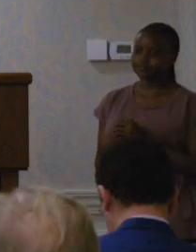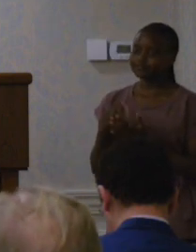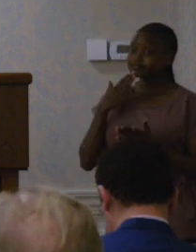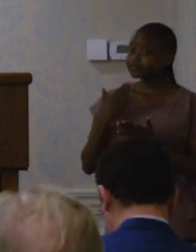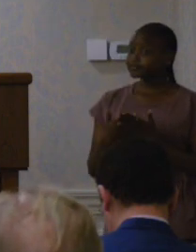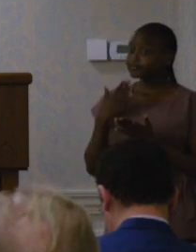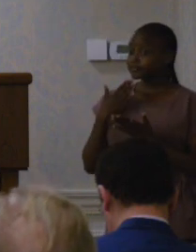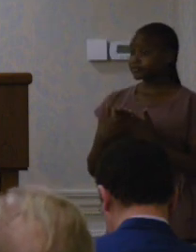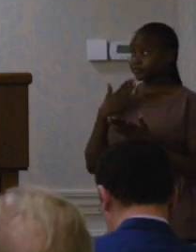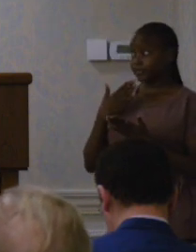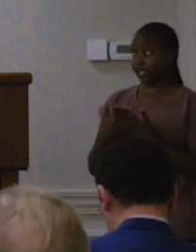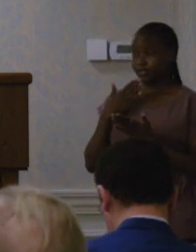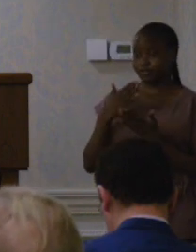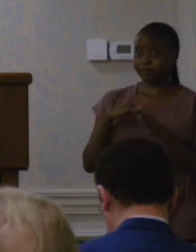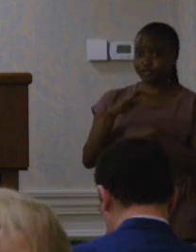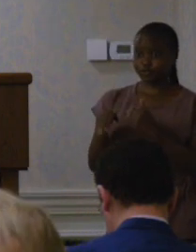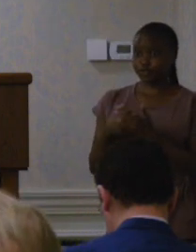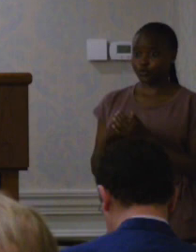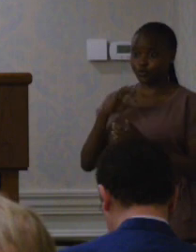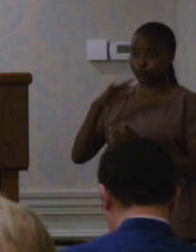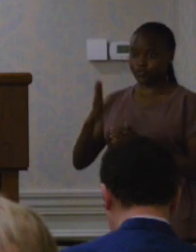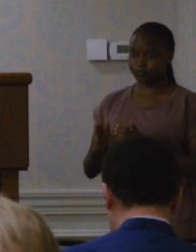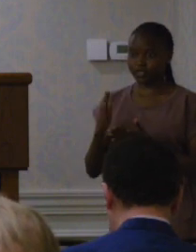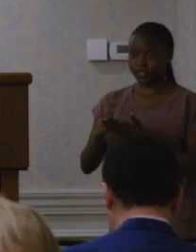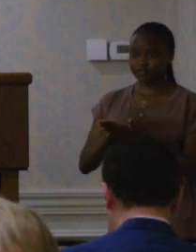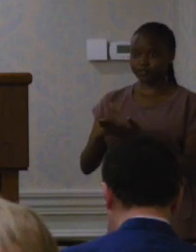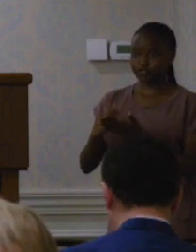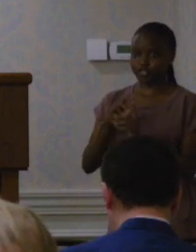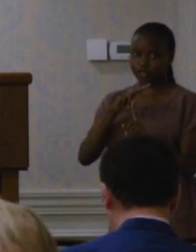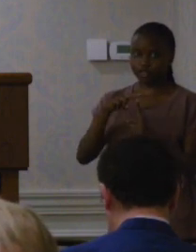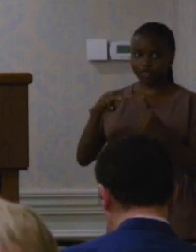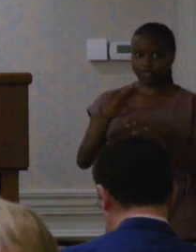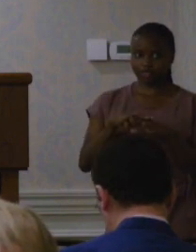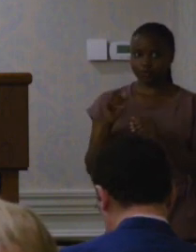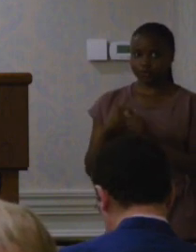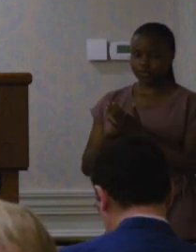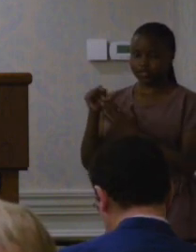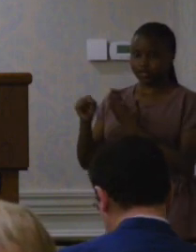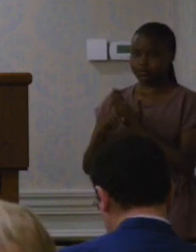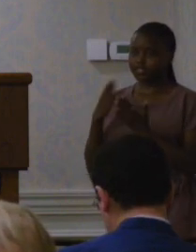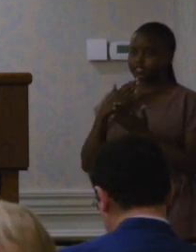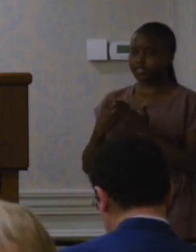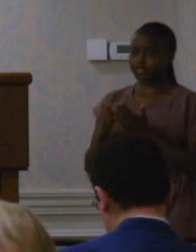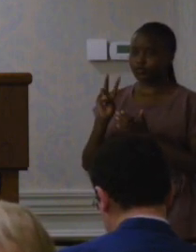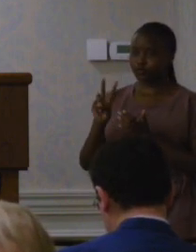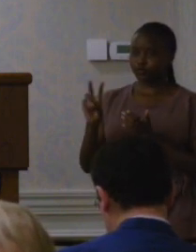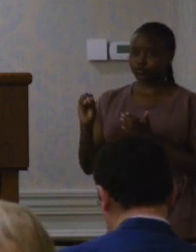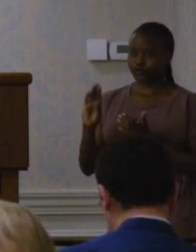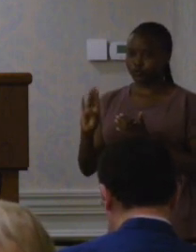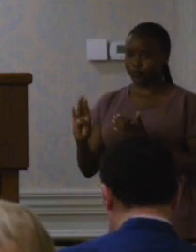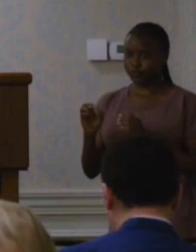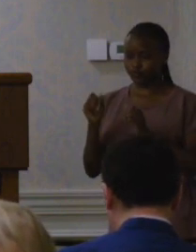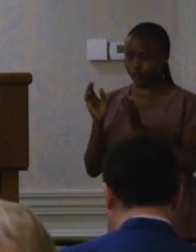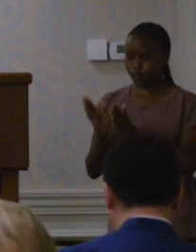Thank you so much. Thank you so much to all of our speakers for sharing your perspectives on the subject. Thank you to VVOB for